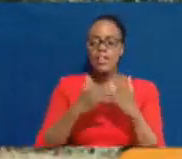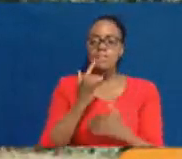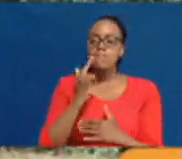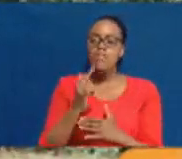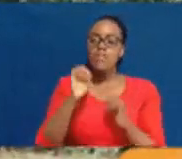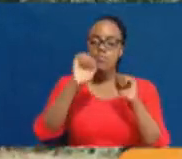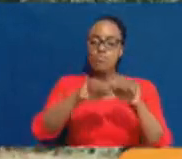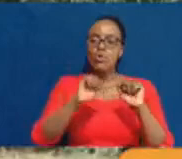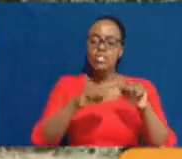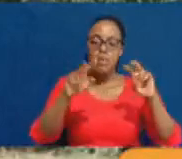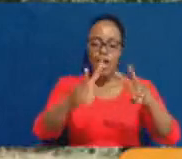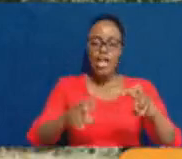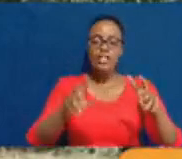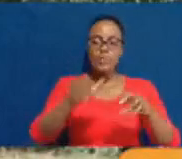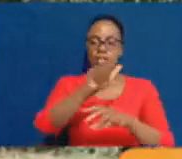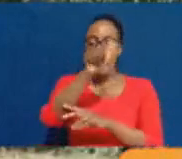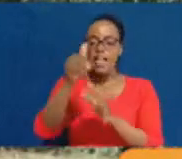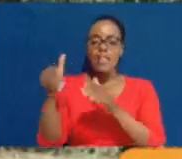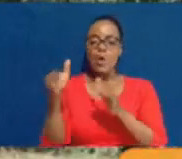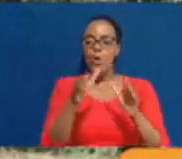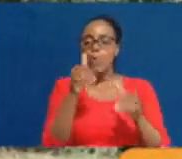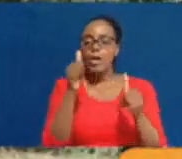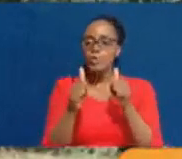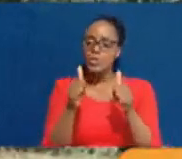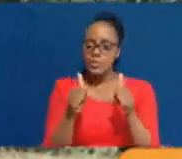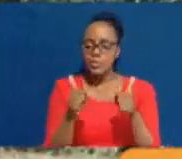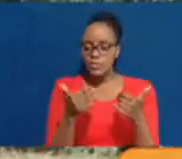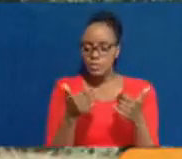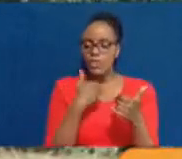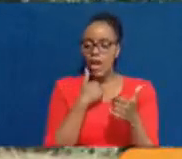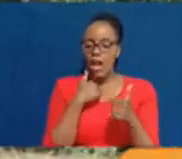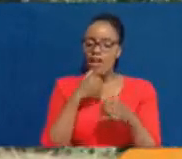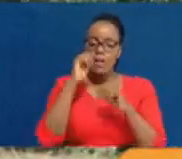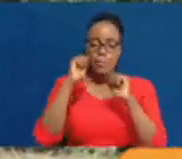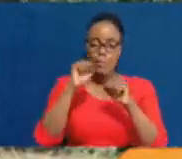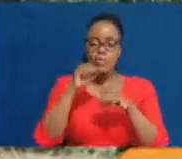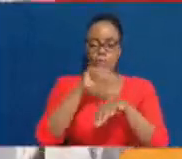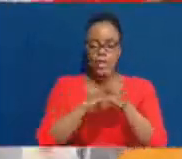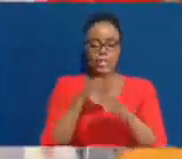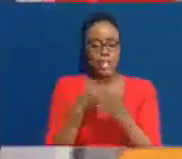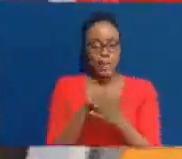also explore other ways of generating income.